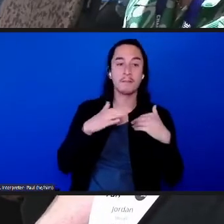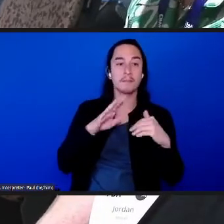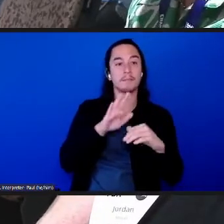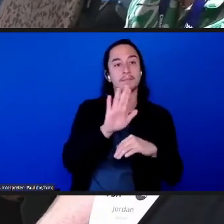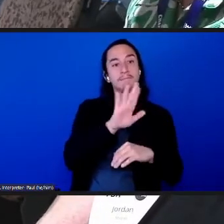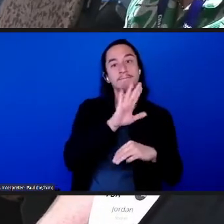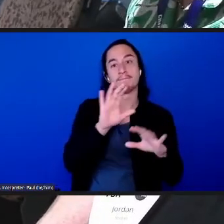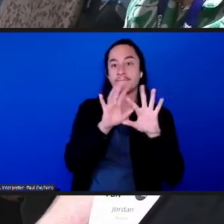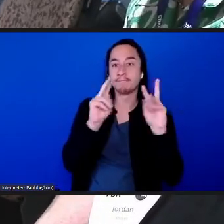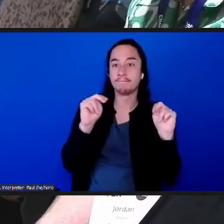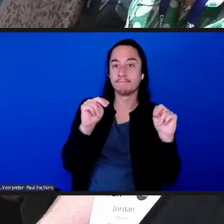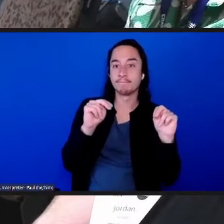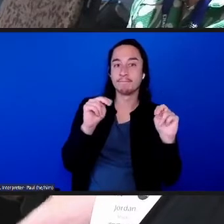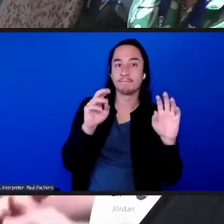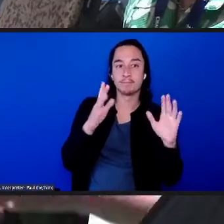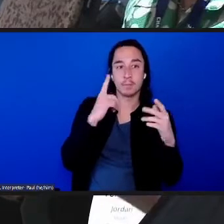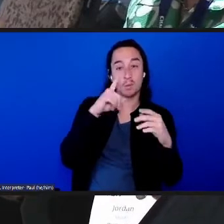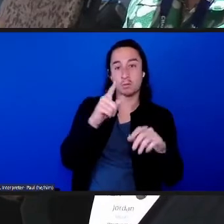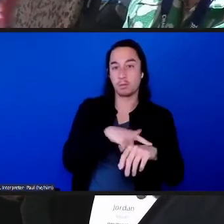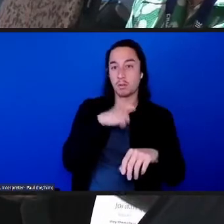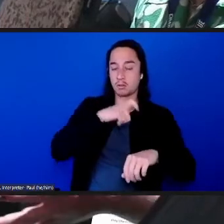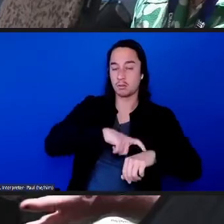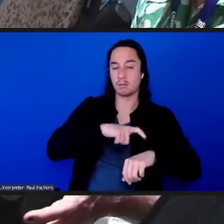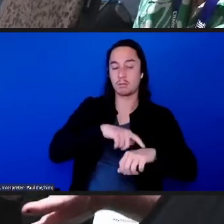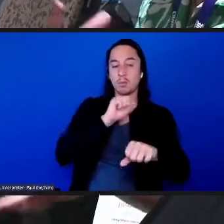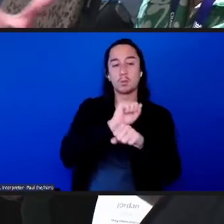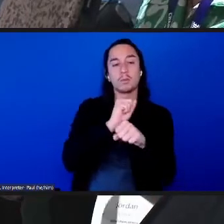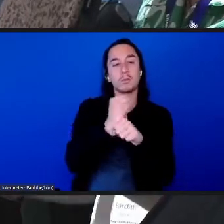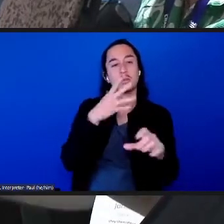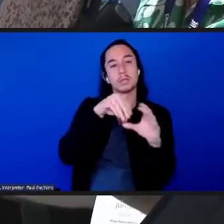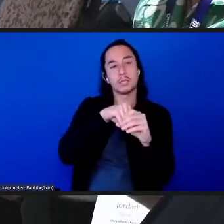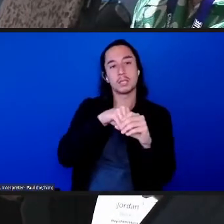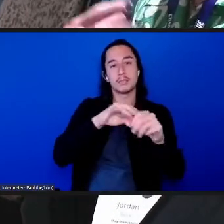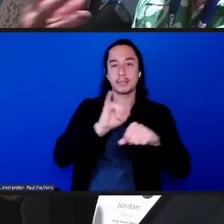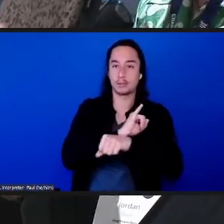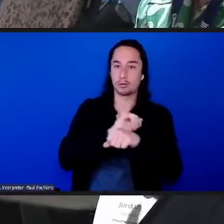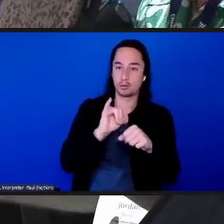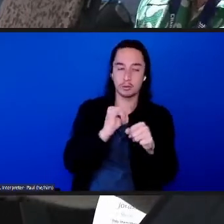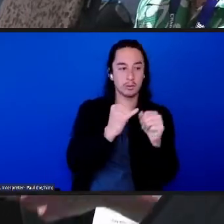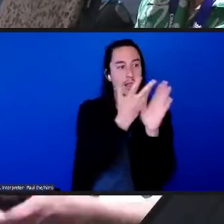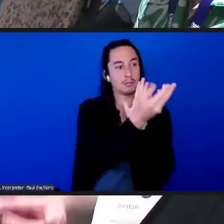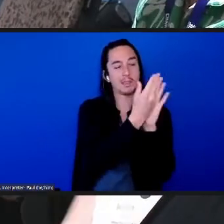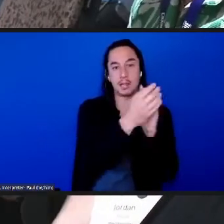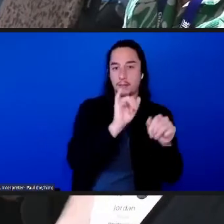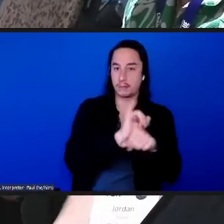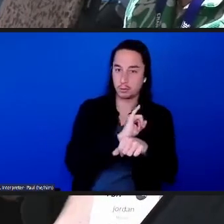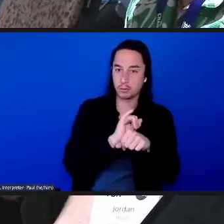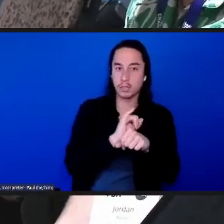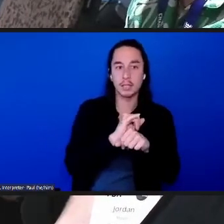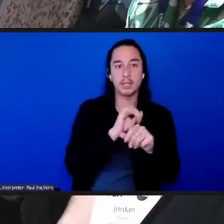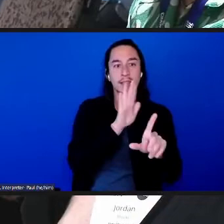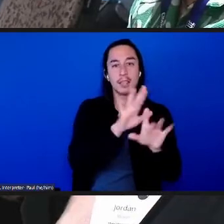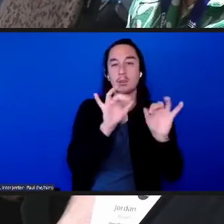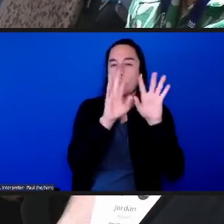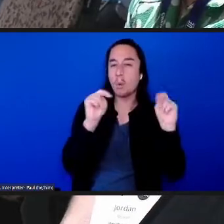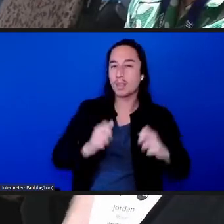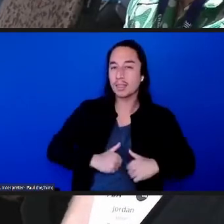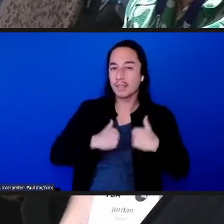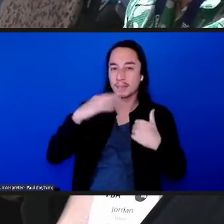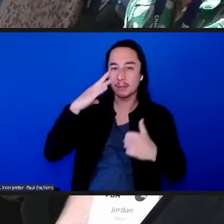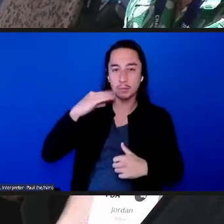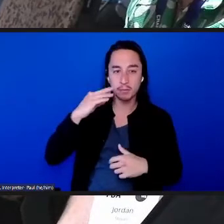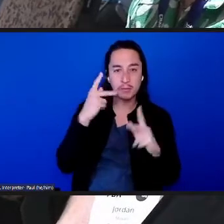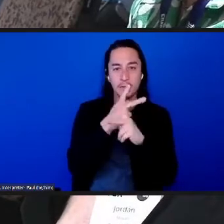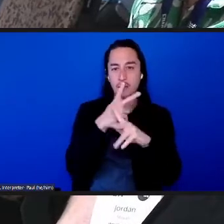time, been working in the within the industry, outside of the industry, in their own lived experience to find ways to shepherd